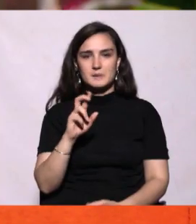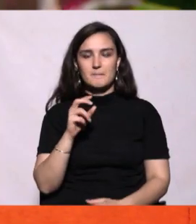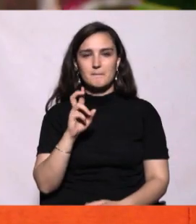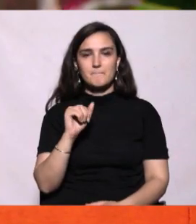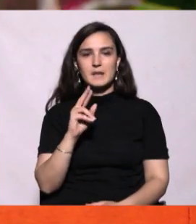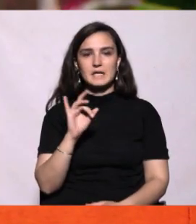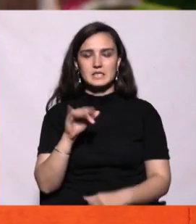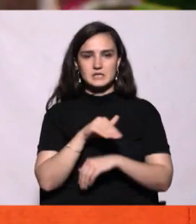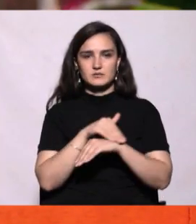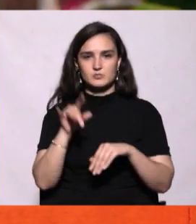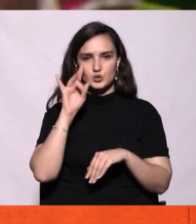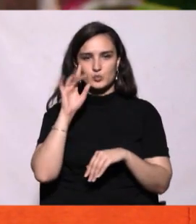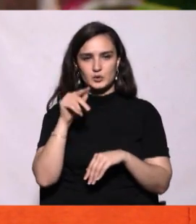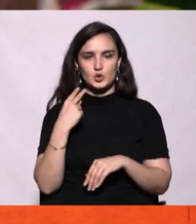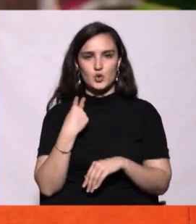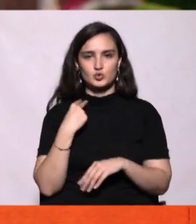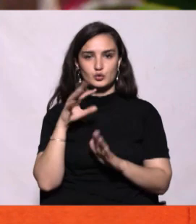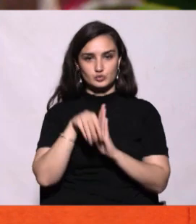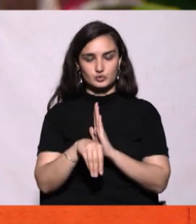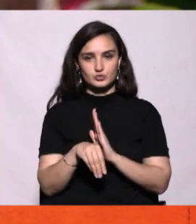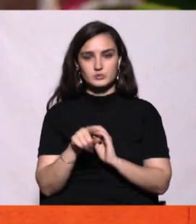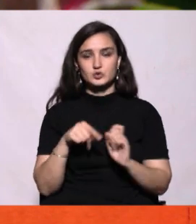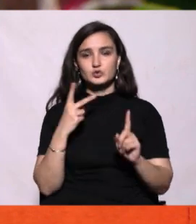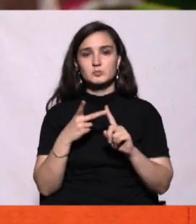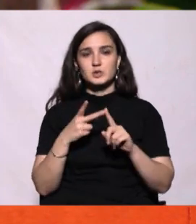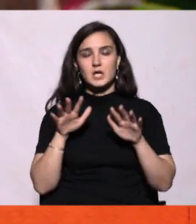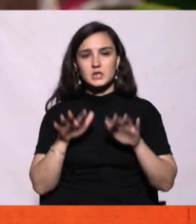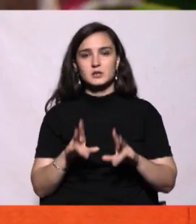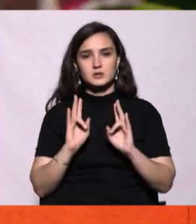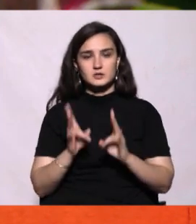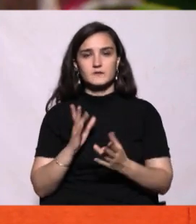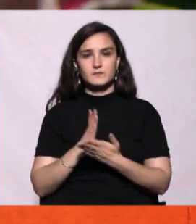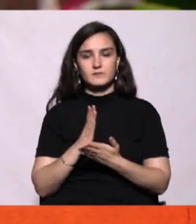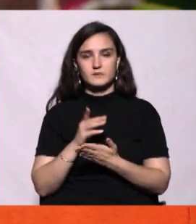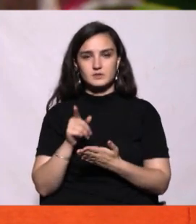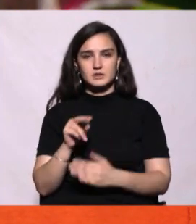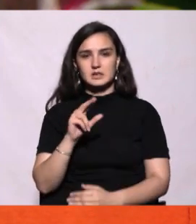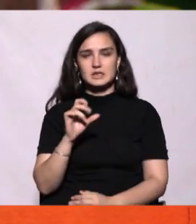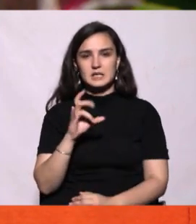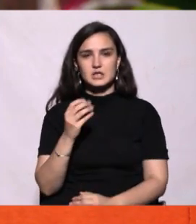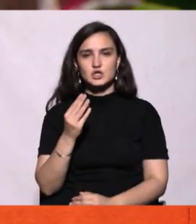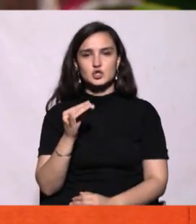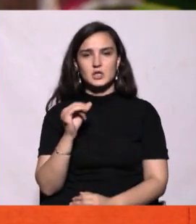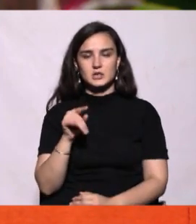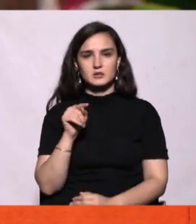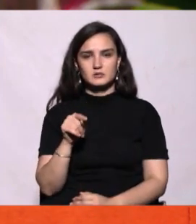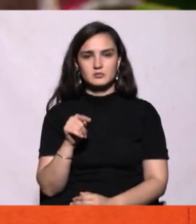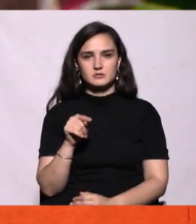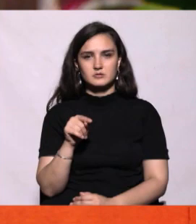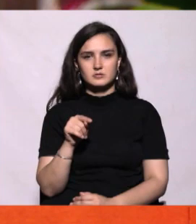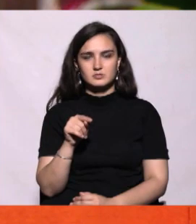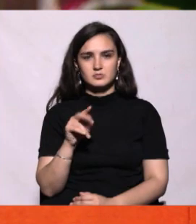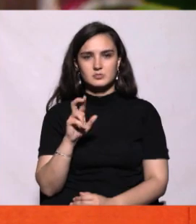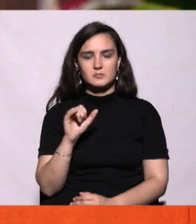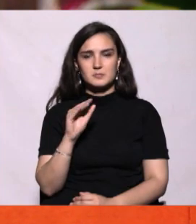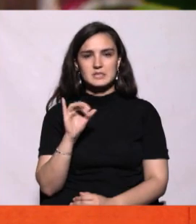right. A famous address. And the second location, there we meet Devonshire, the imposing